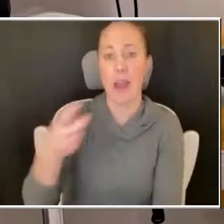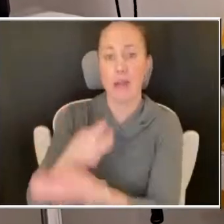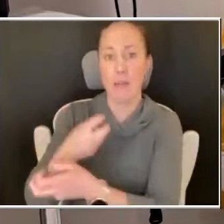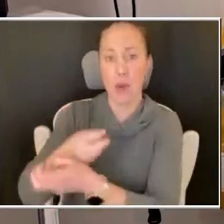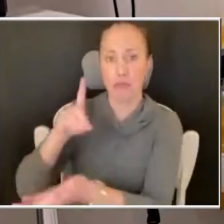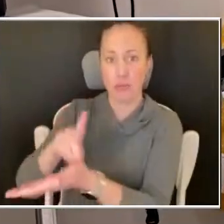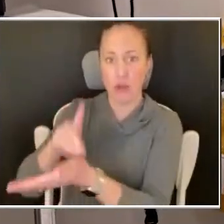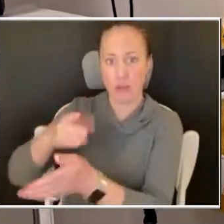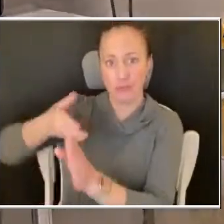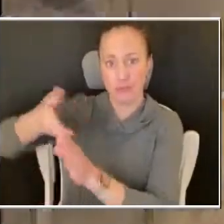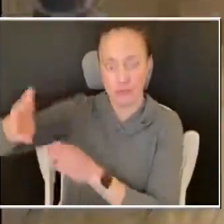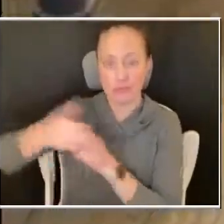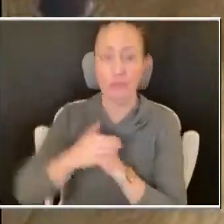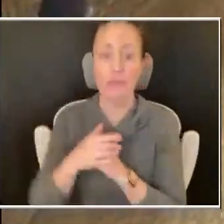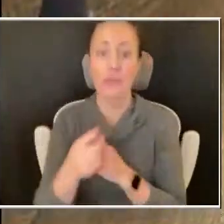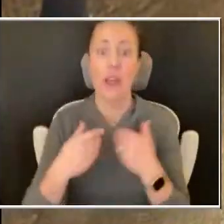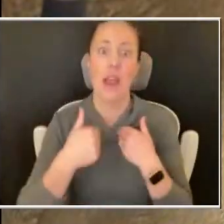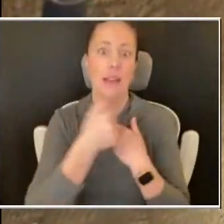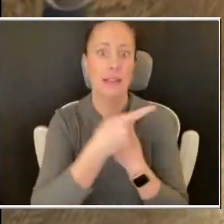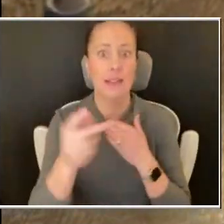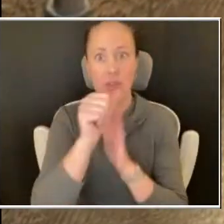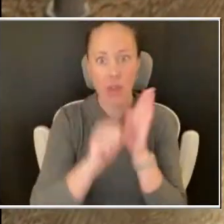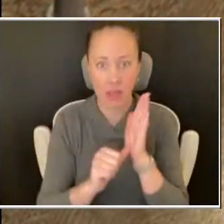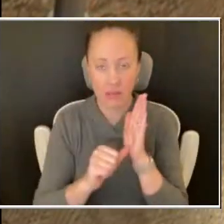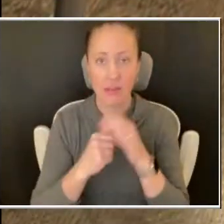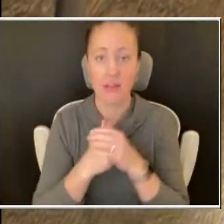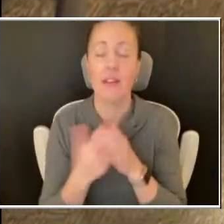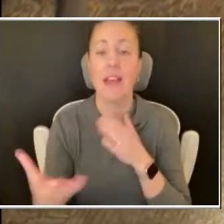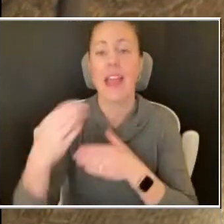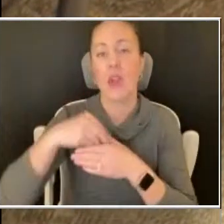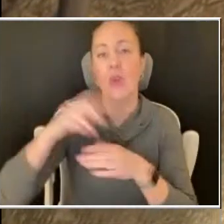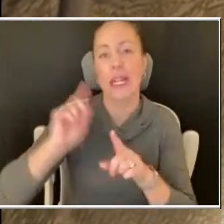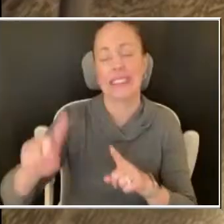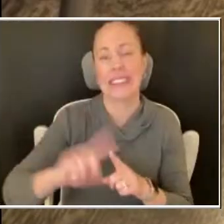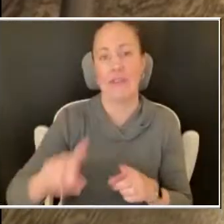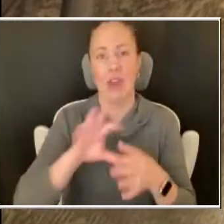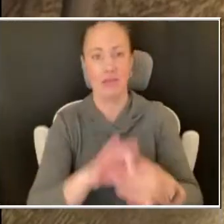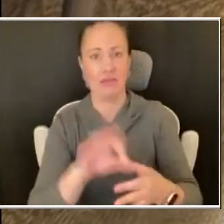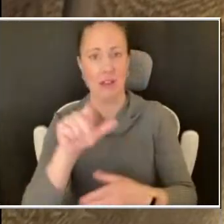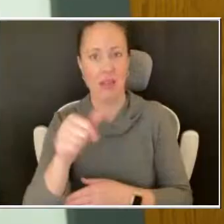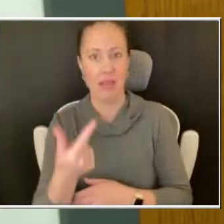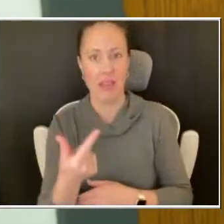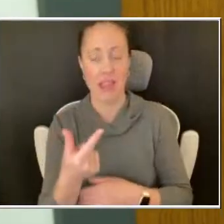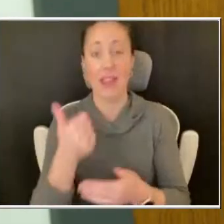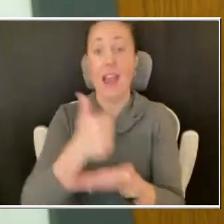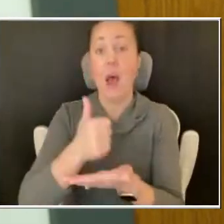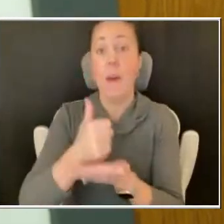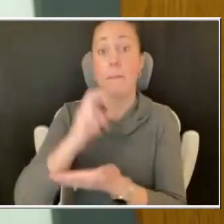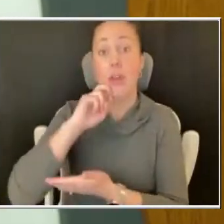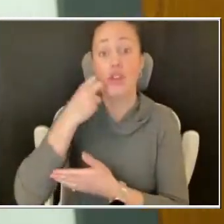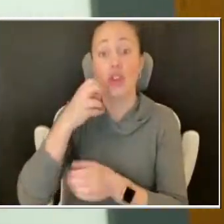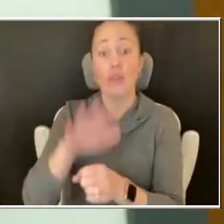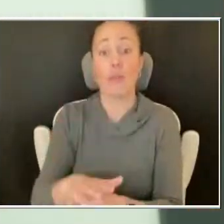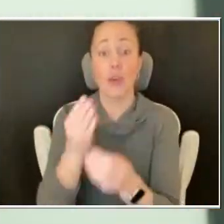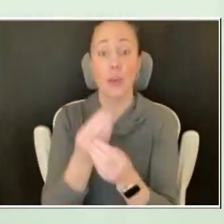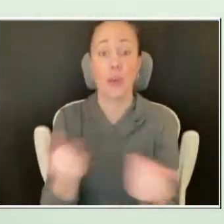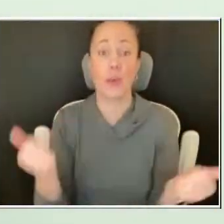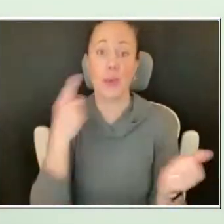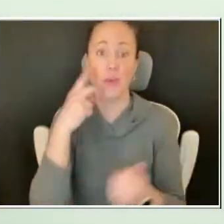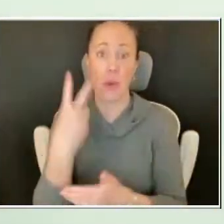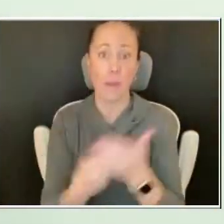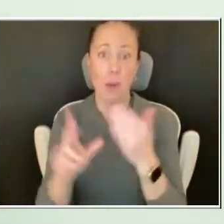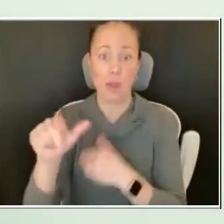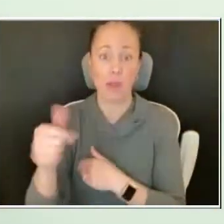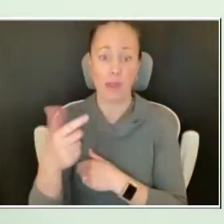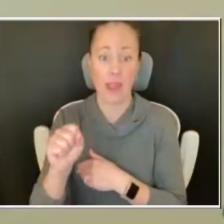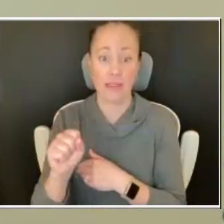procedures, including a fasciotomy and a neurolysis to release nerve pressure in both legs. Later, she was in the